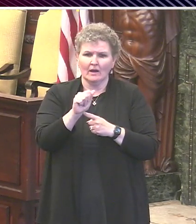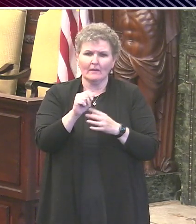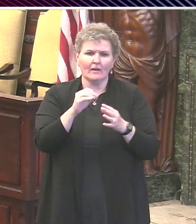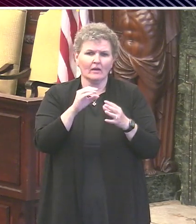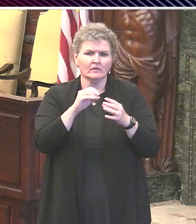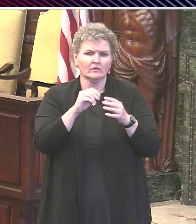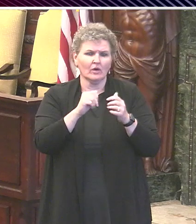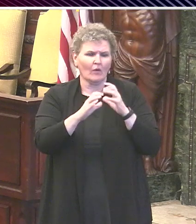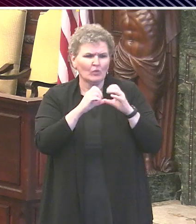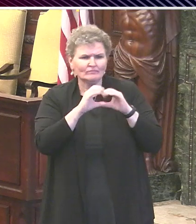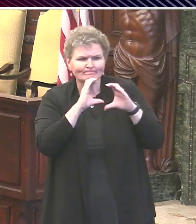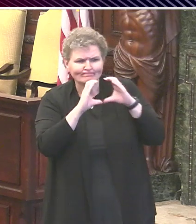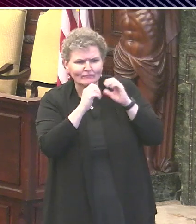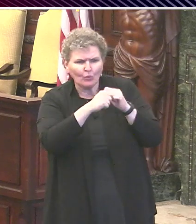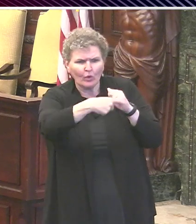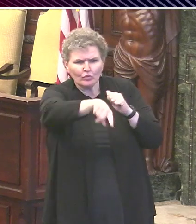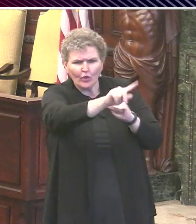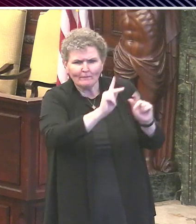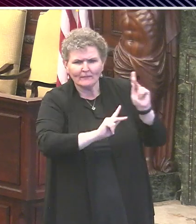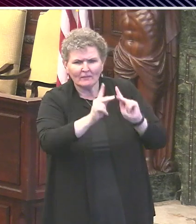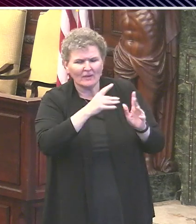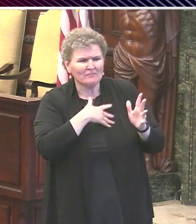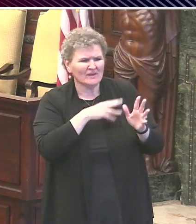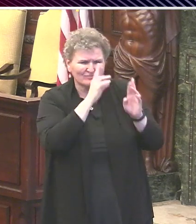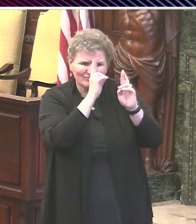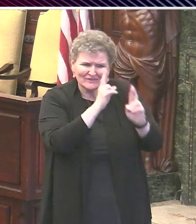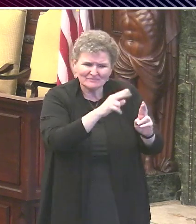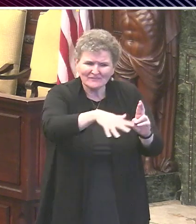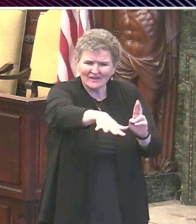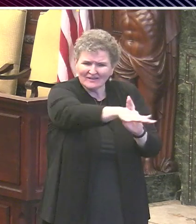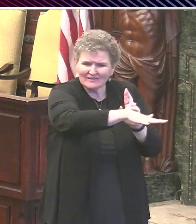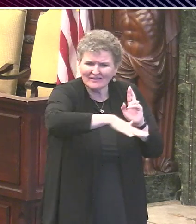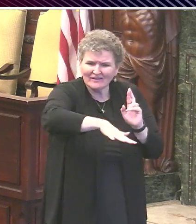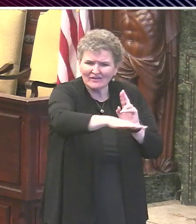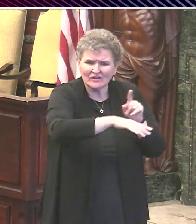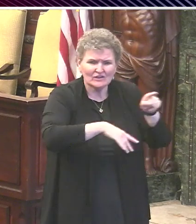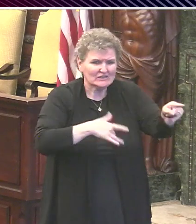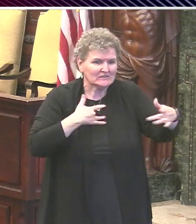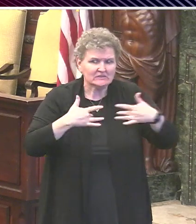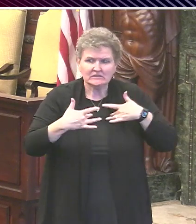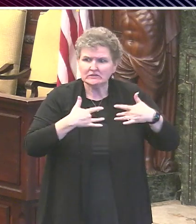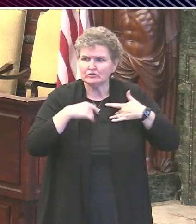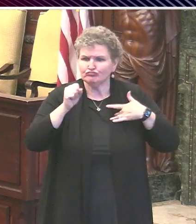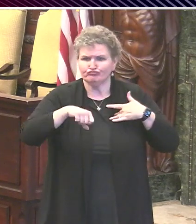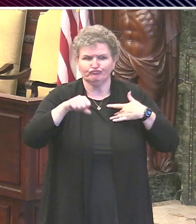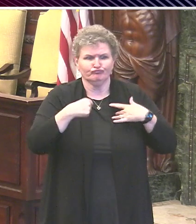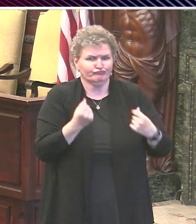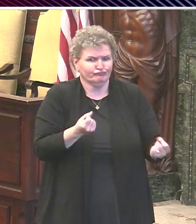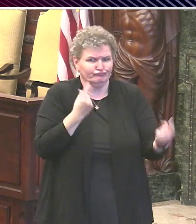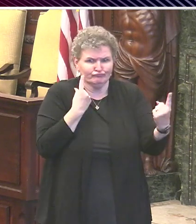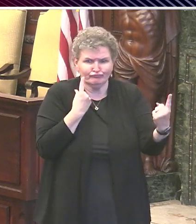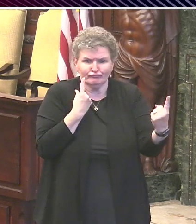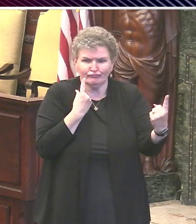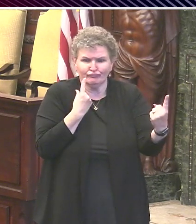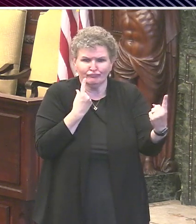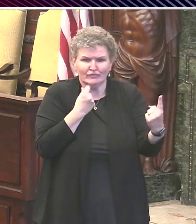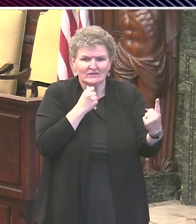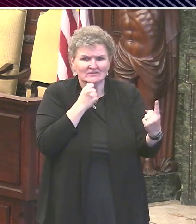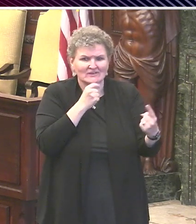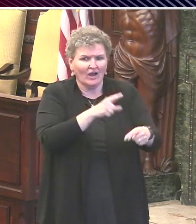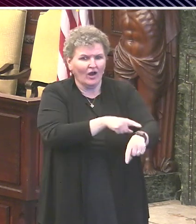folks who we respect and understand their concerns. I want to express to them personally that this is not a long-term